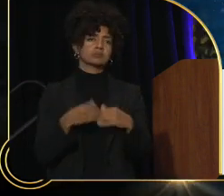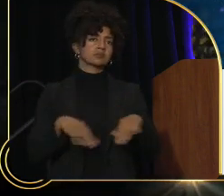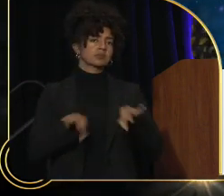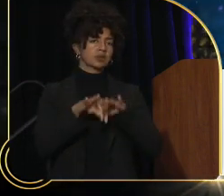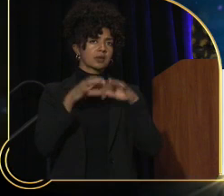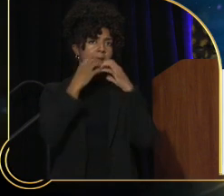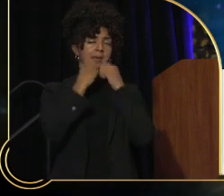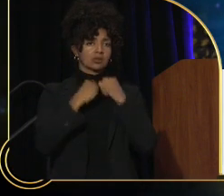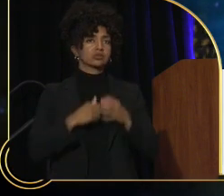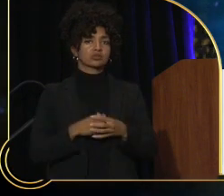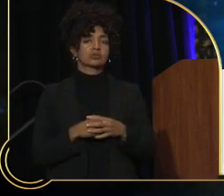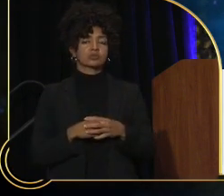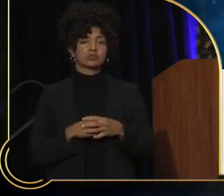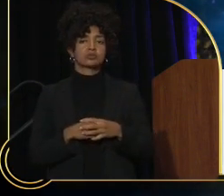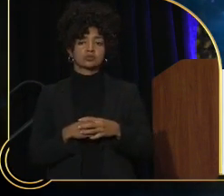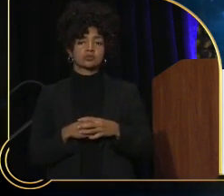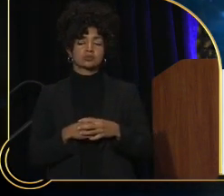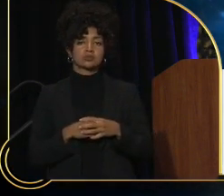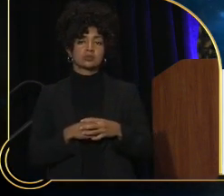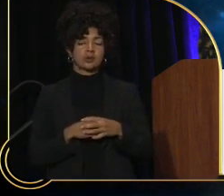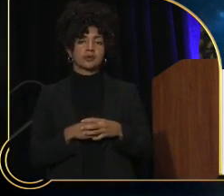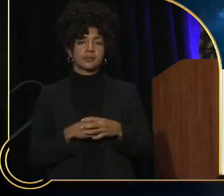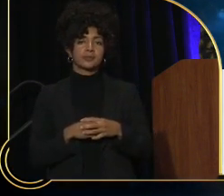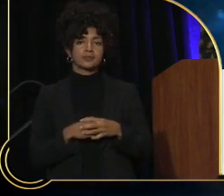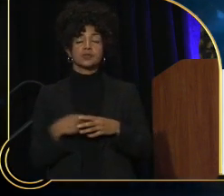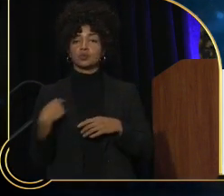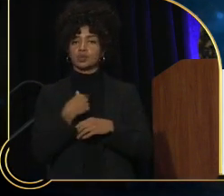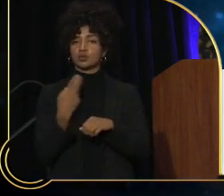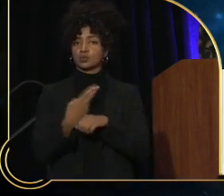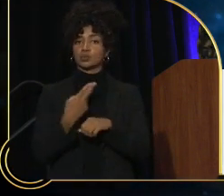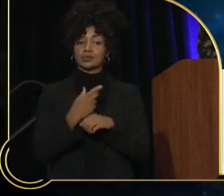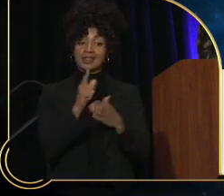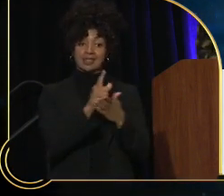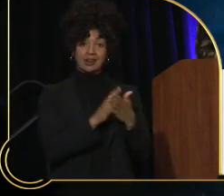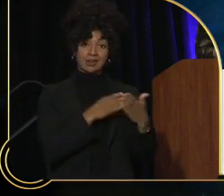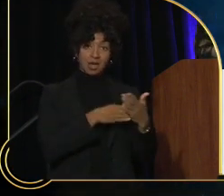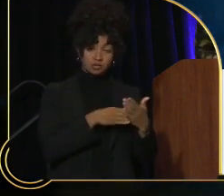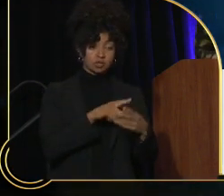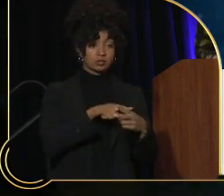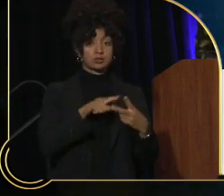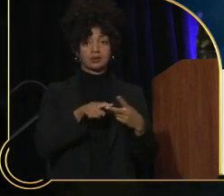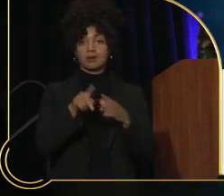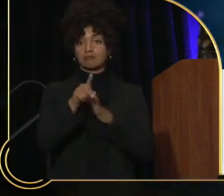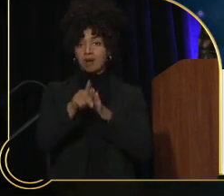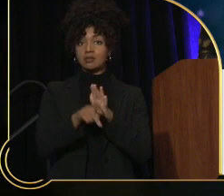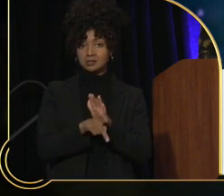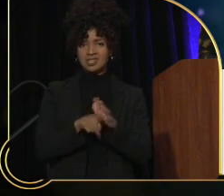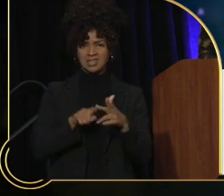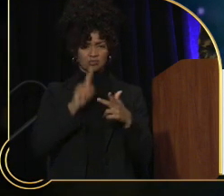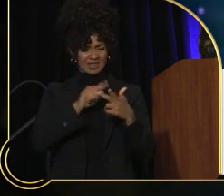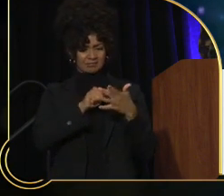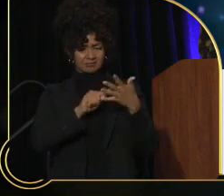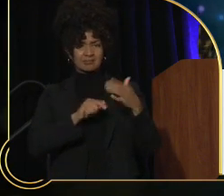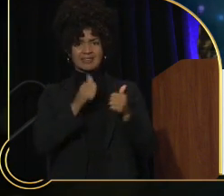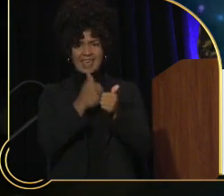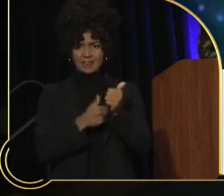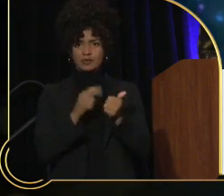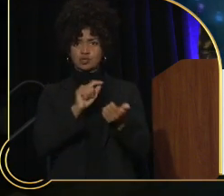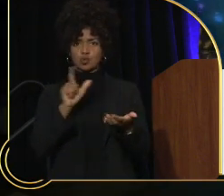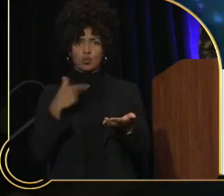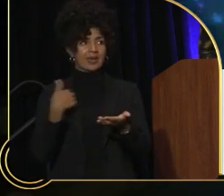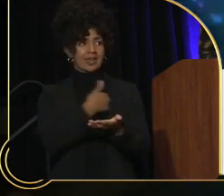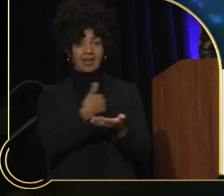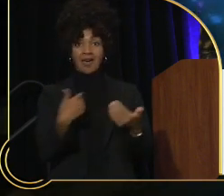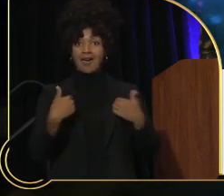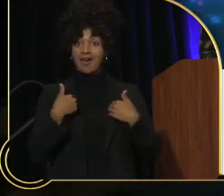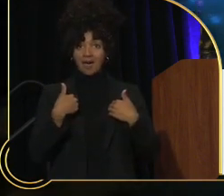We use litigation, policy, education, and every tool in our arsenal to try to change the